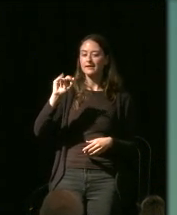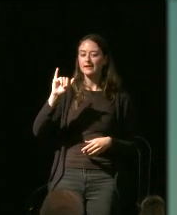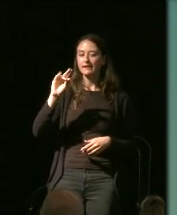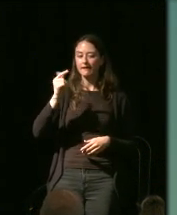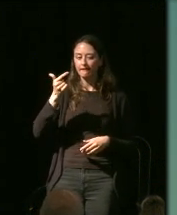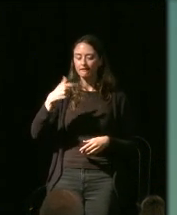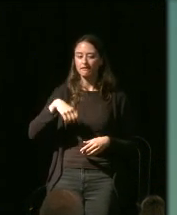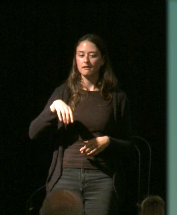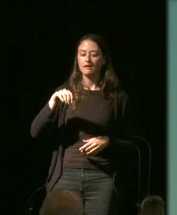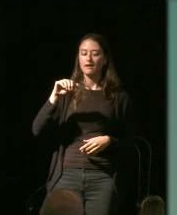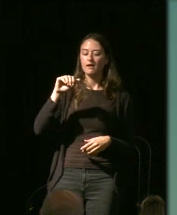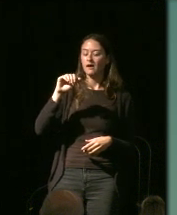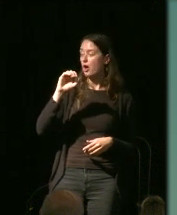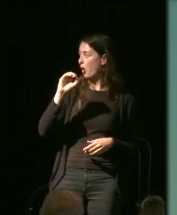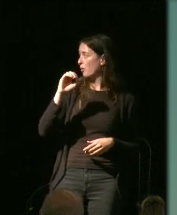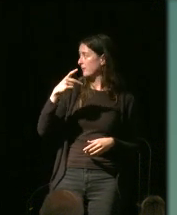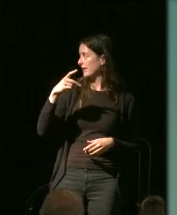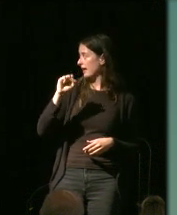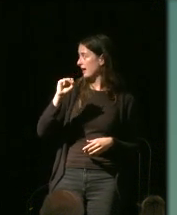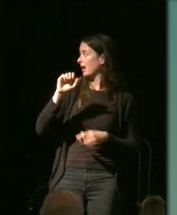to map imaging in the eye.